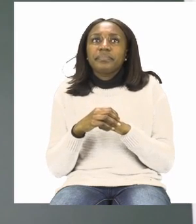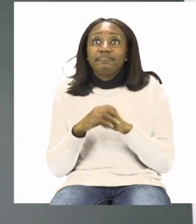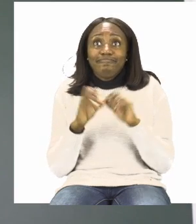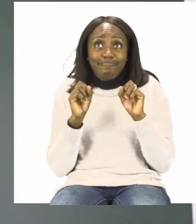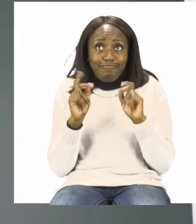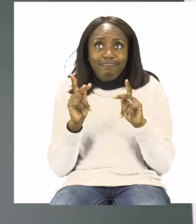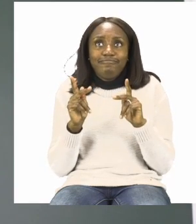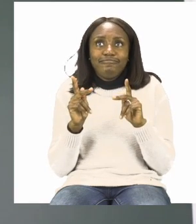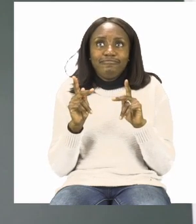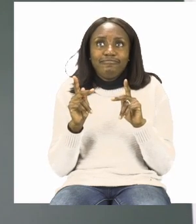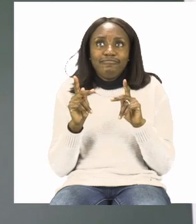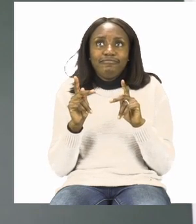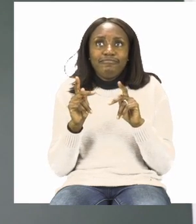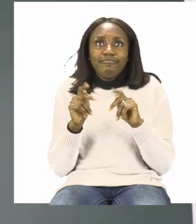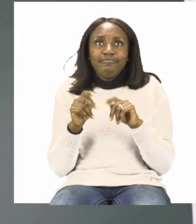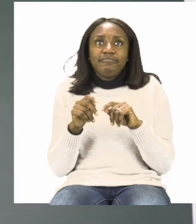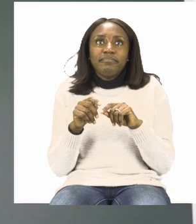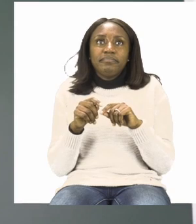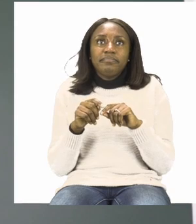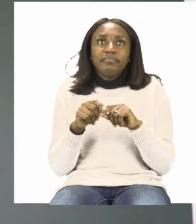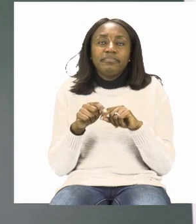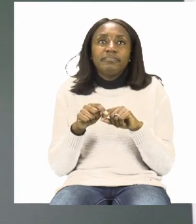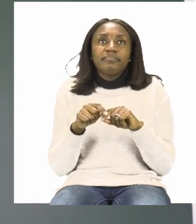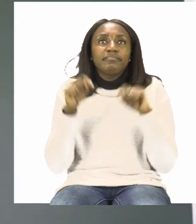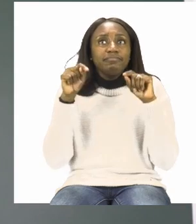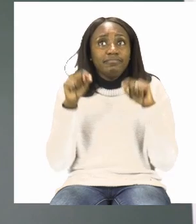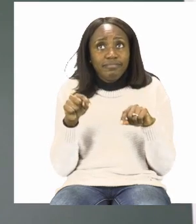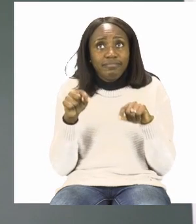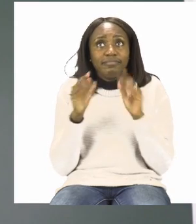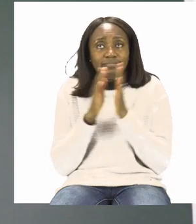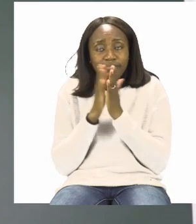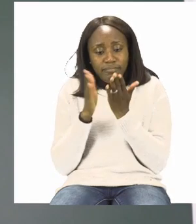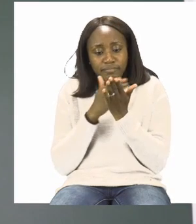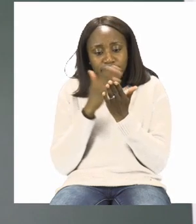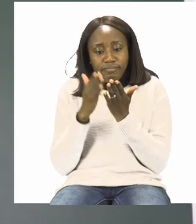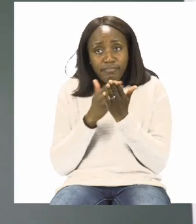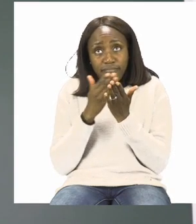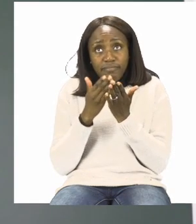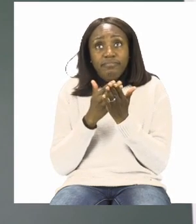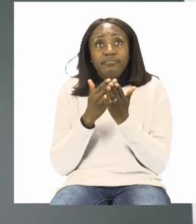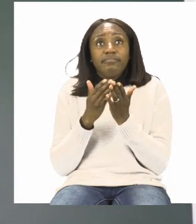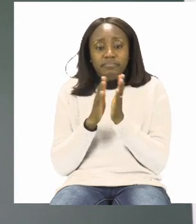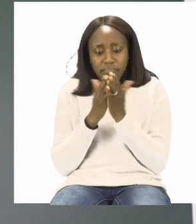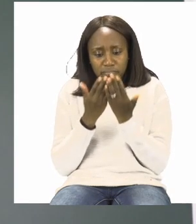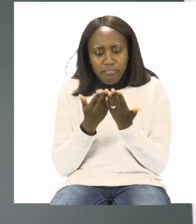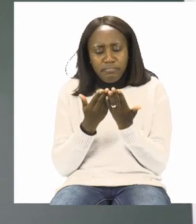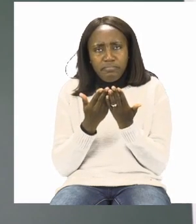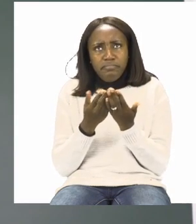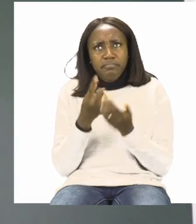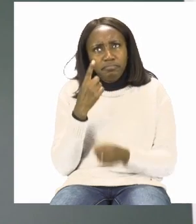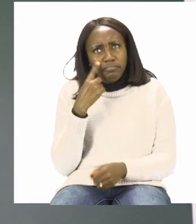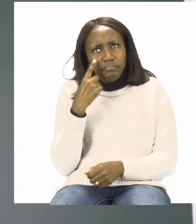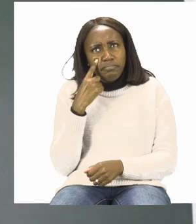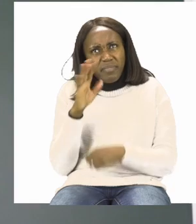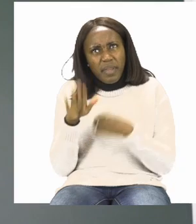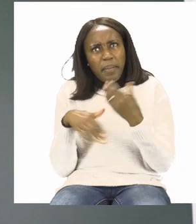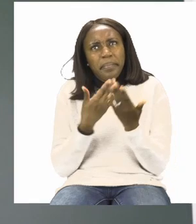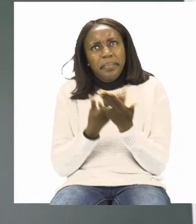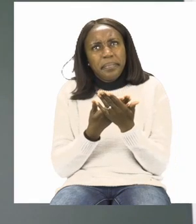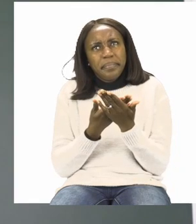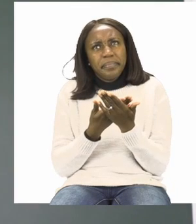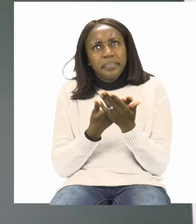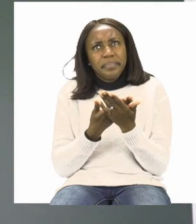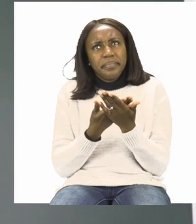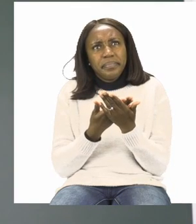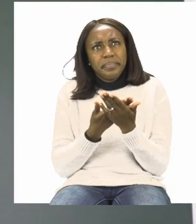Okay. So now I want you to go back to the activity, boys and girls, and have a look at your pictures again, and